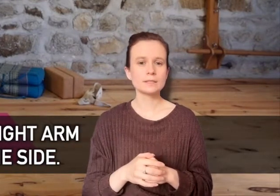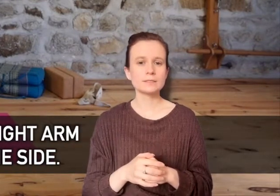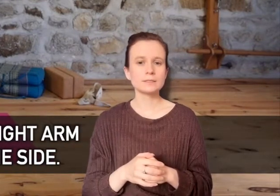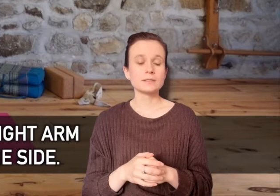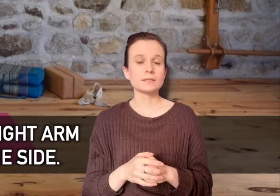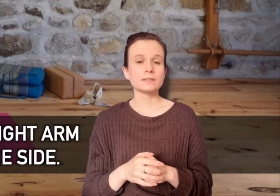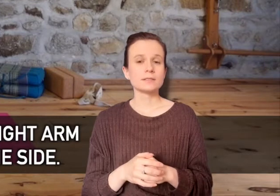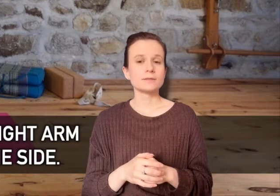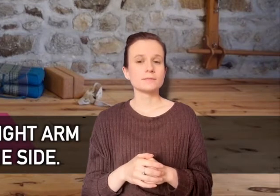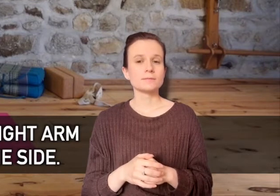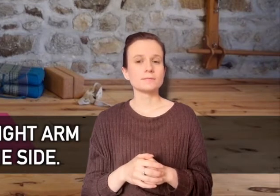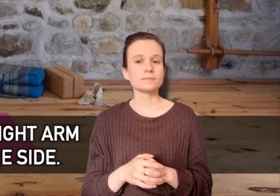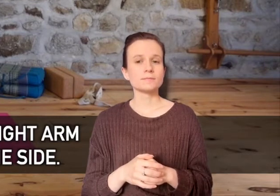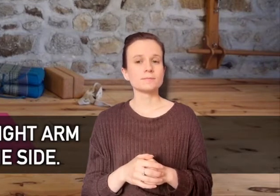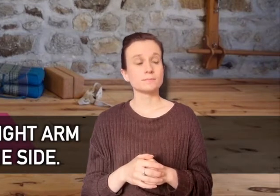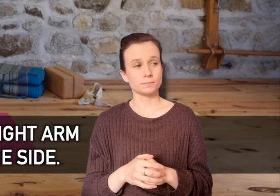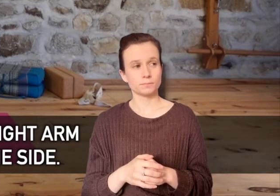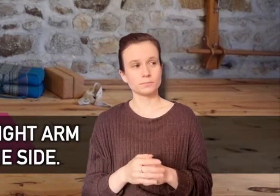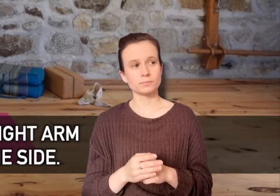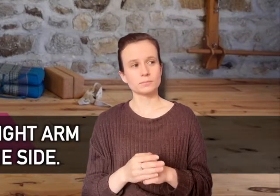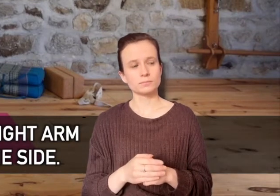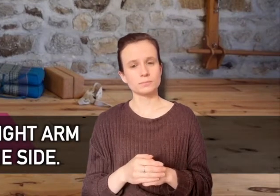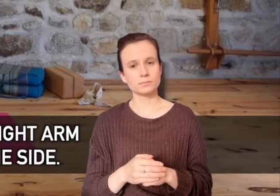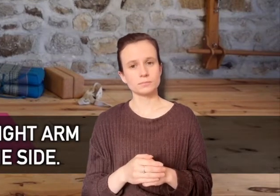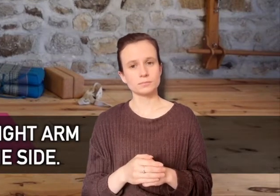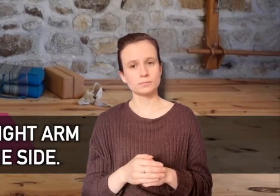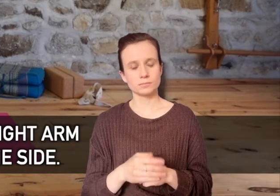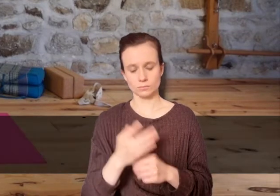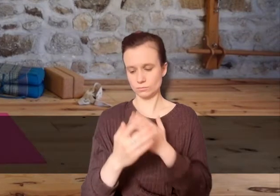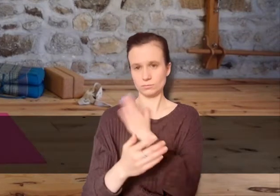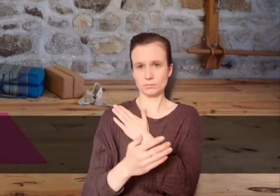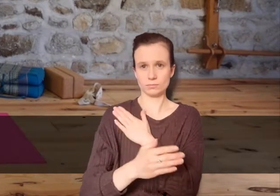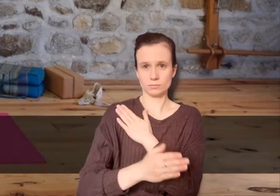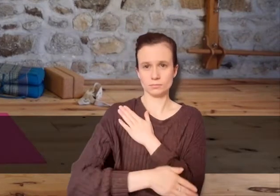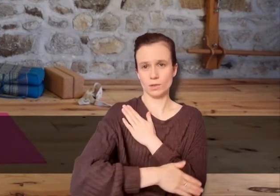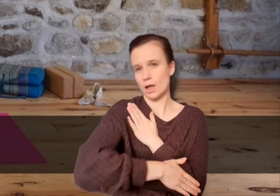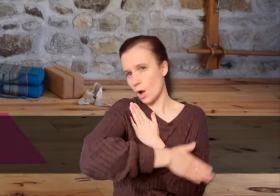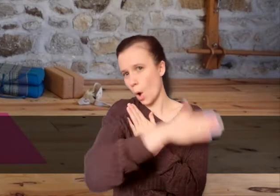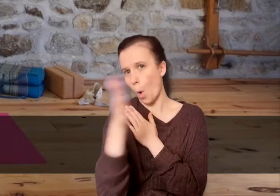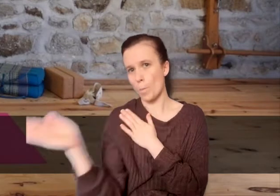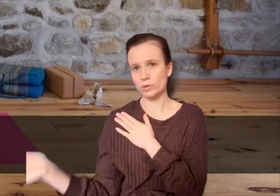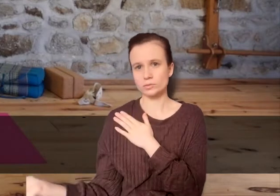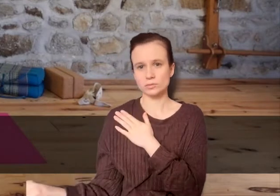From here, you're going to take that right arm and you're going to open it out to the side. What that does is it opens the shoulder